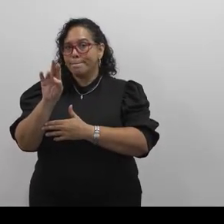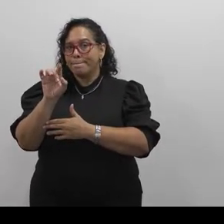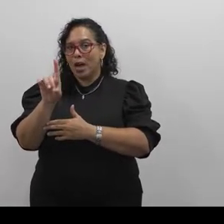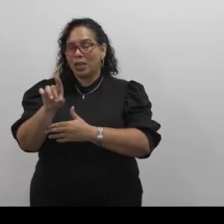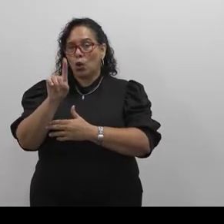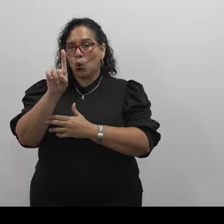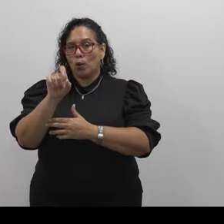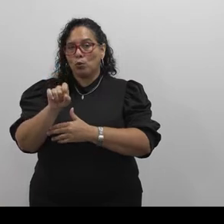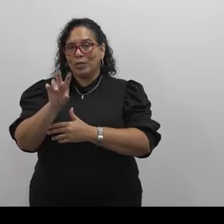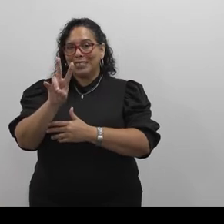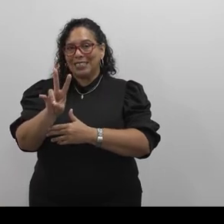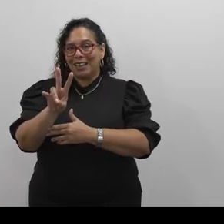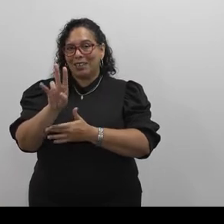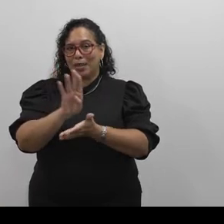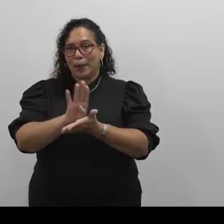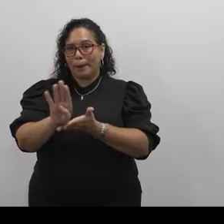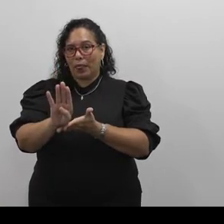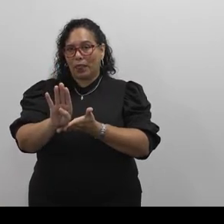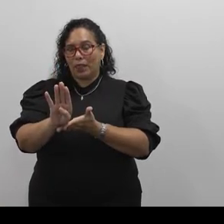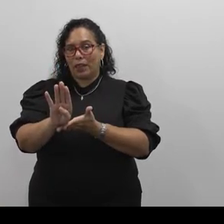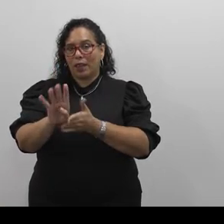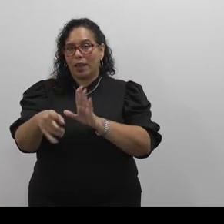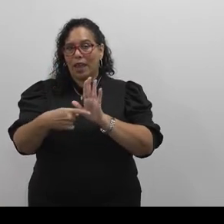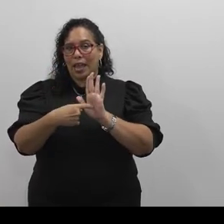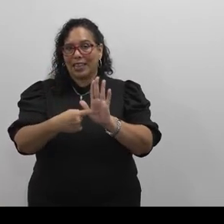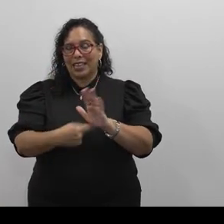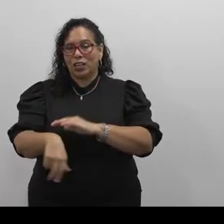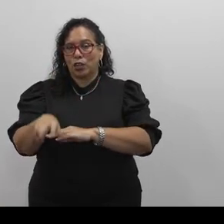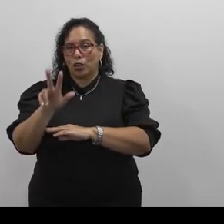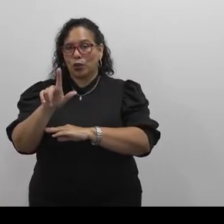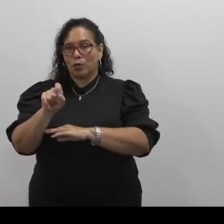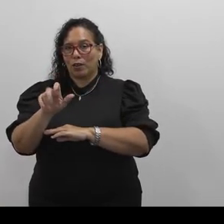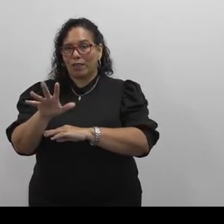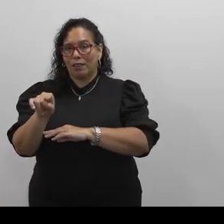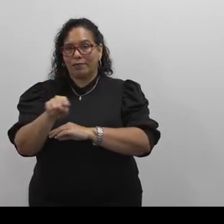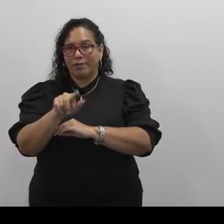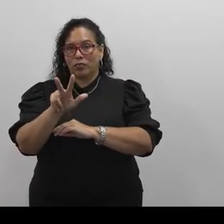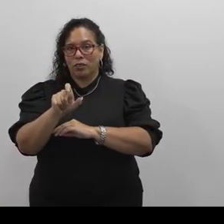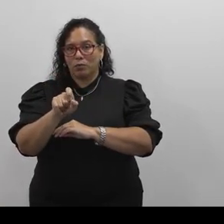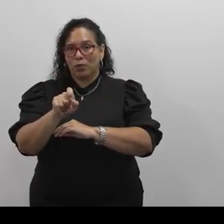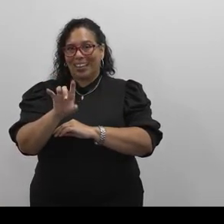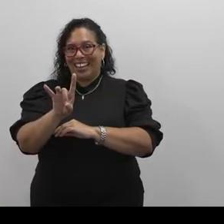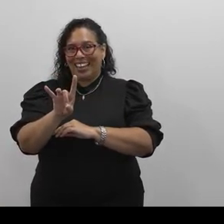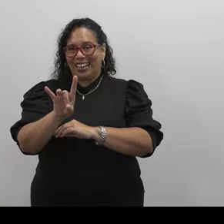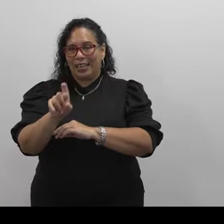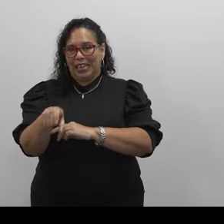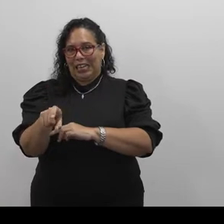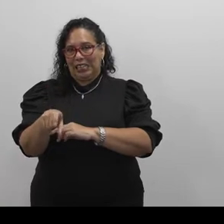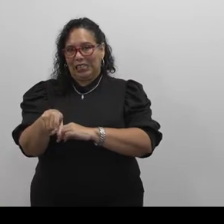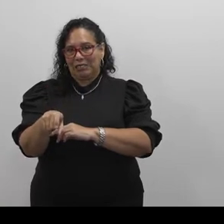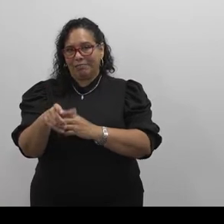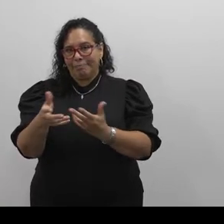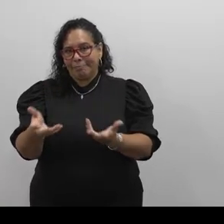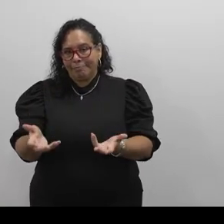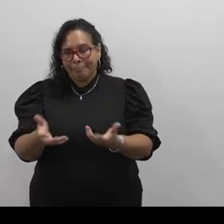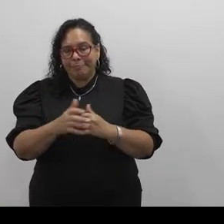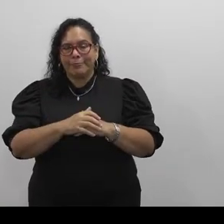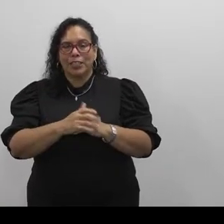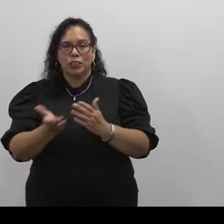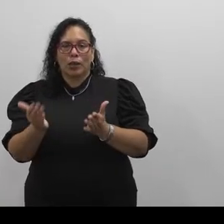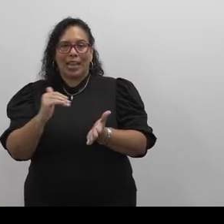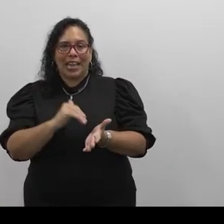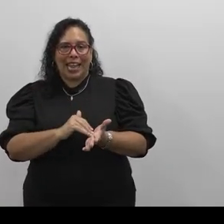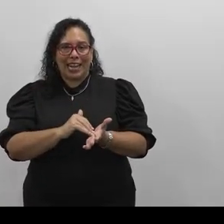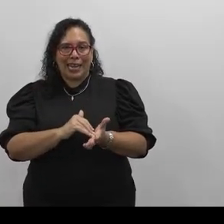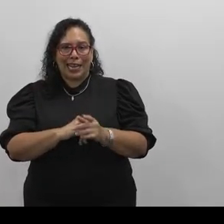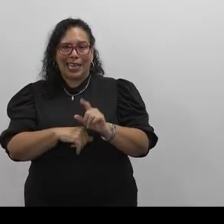$1.7 billion, and we highlighted $3.5 to $3.8 billion in need. So we're gonna be faced with a situation where we have